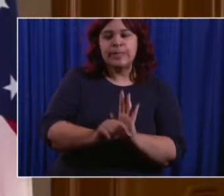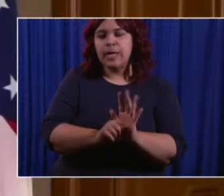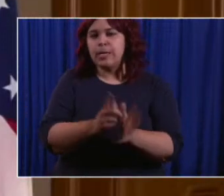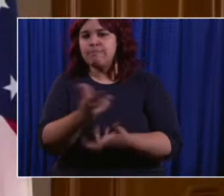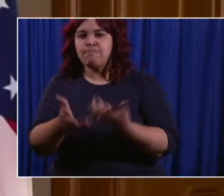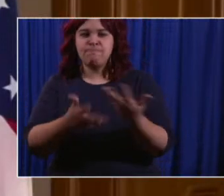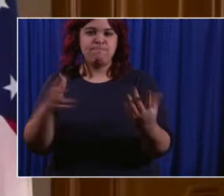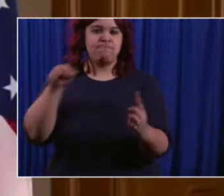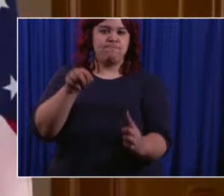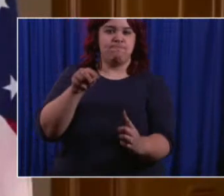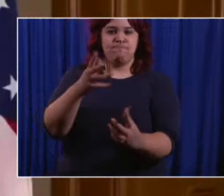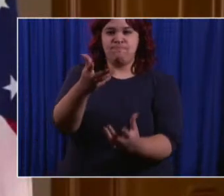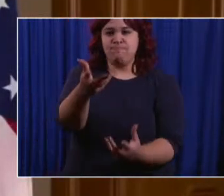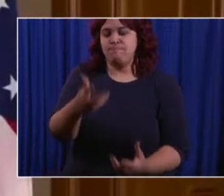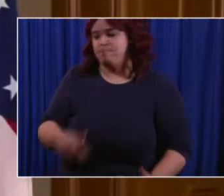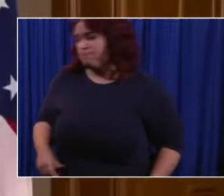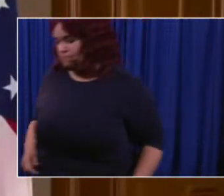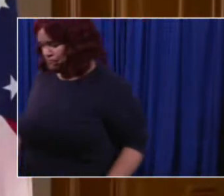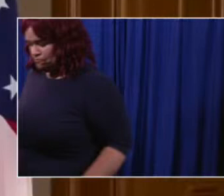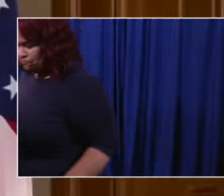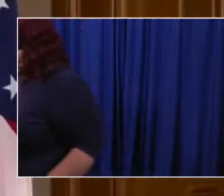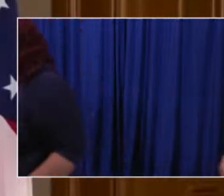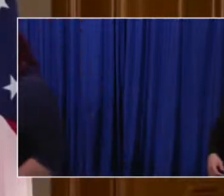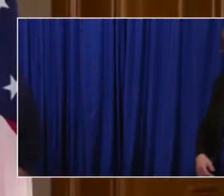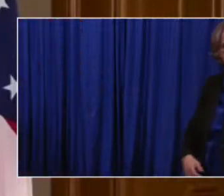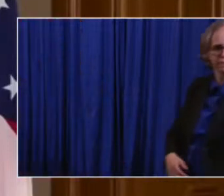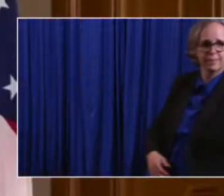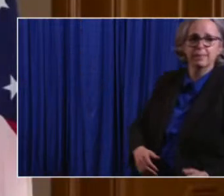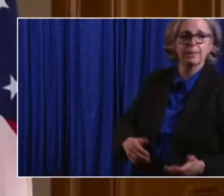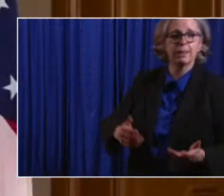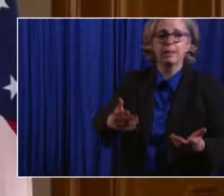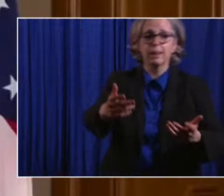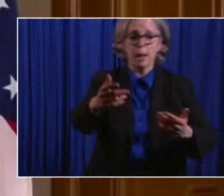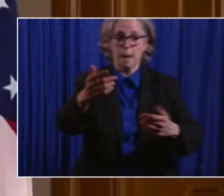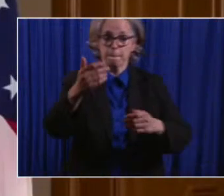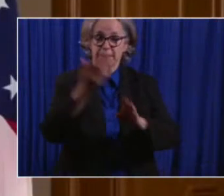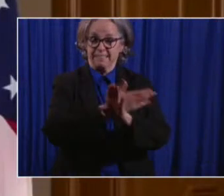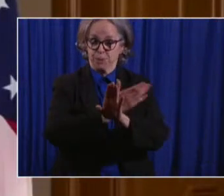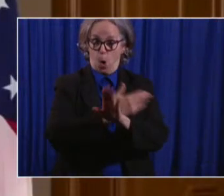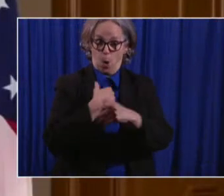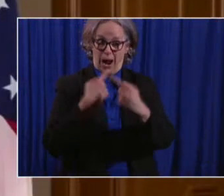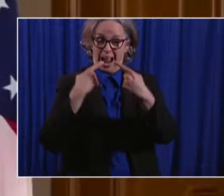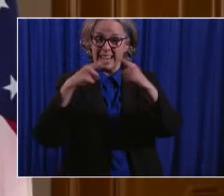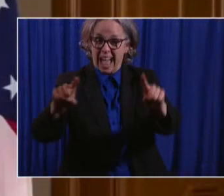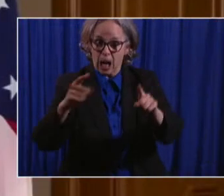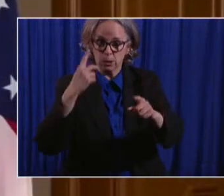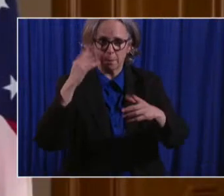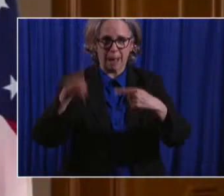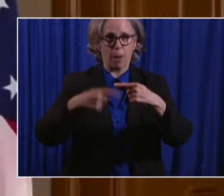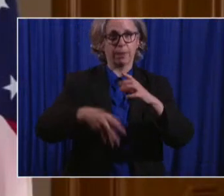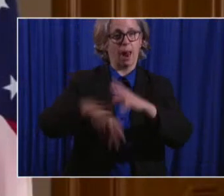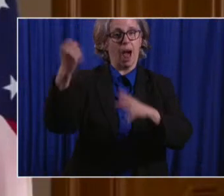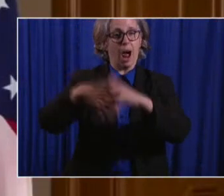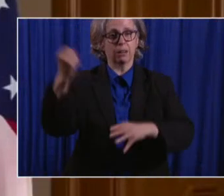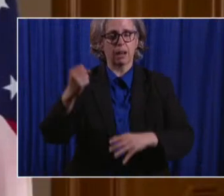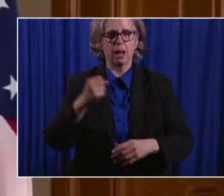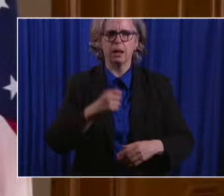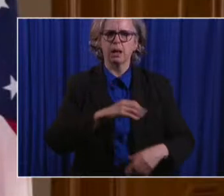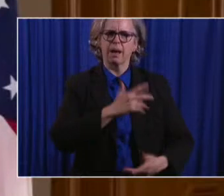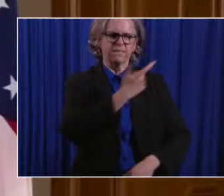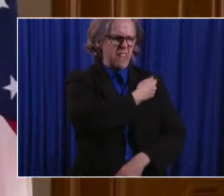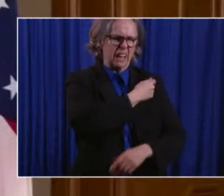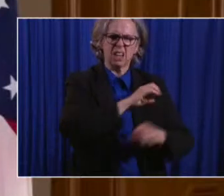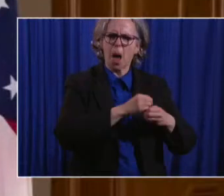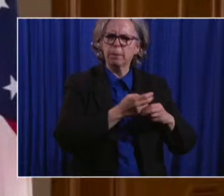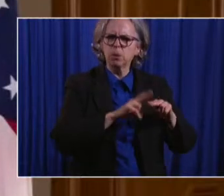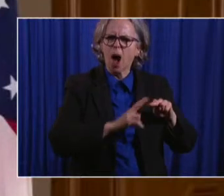were going down, and we'd been going down. We hit, a rough spot in the road, so to speak, basically about the